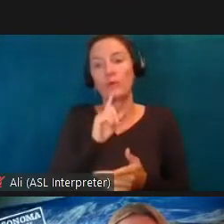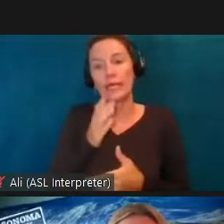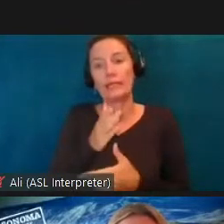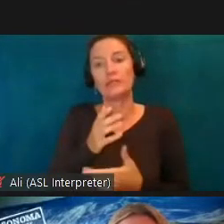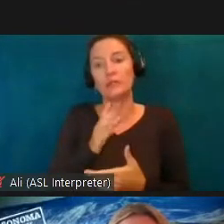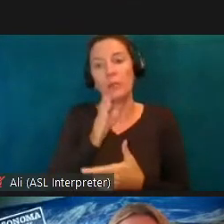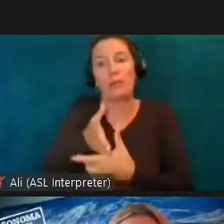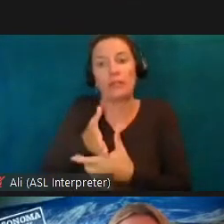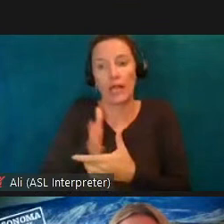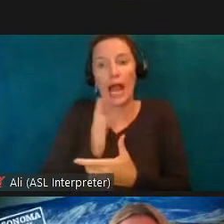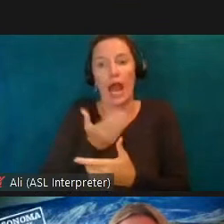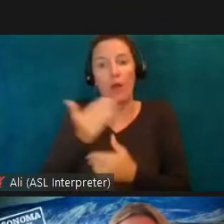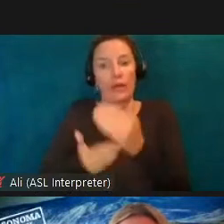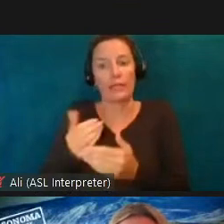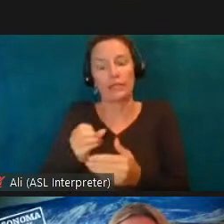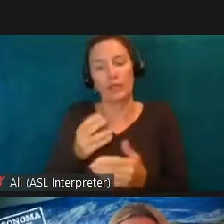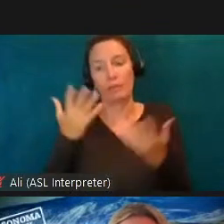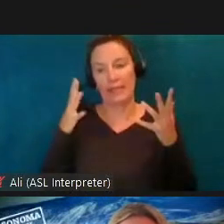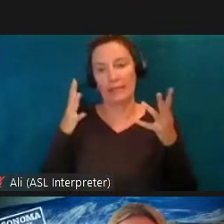Thank you.